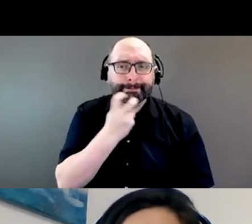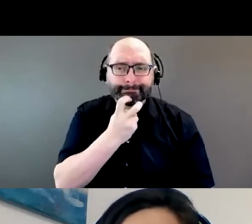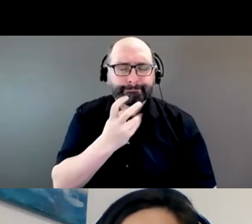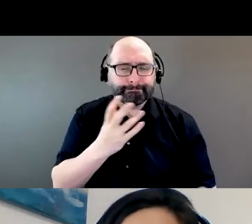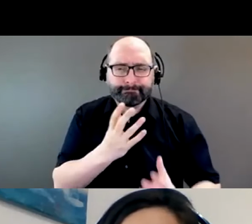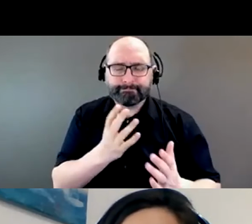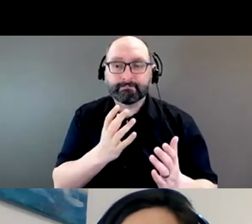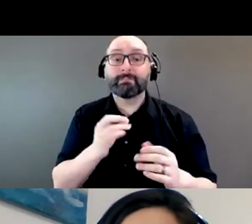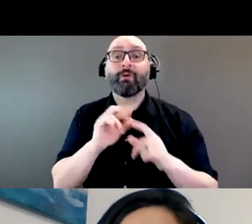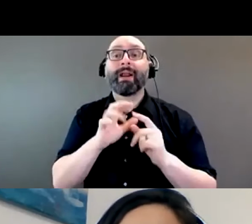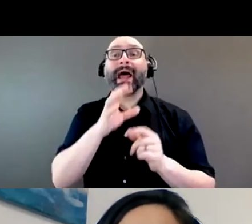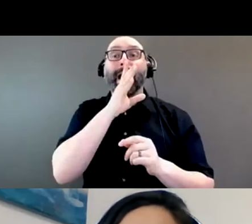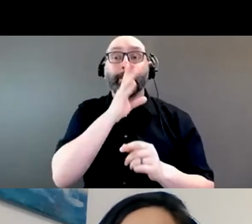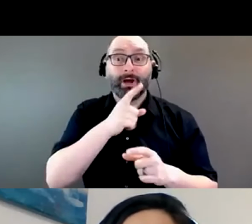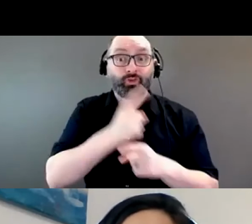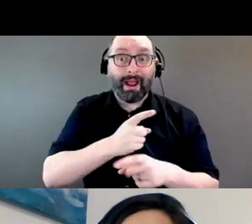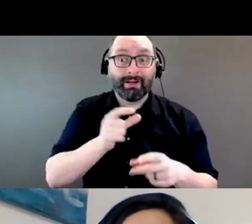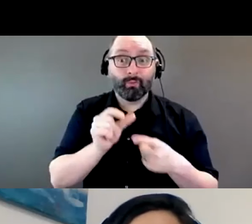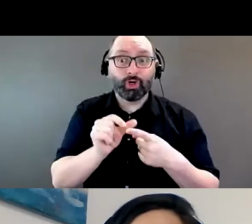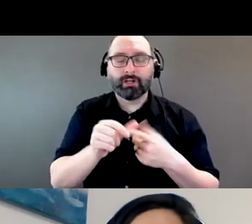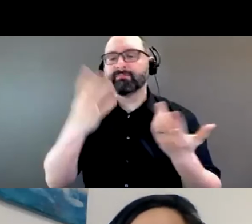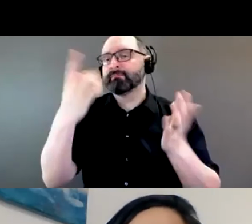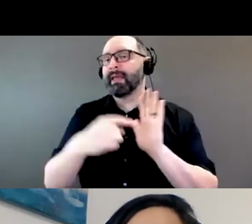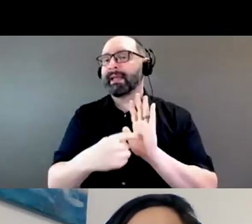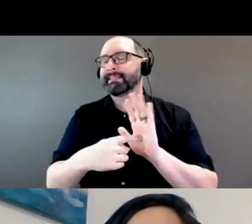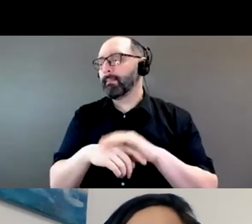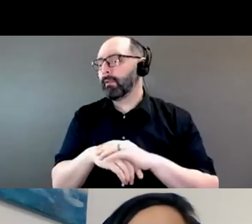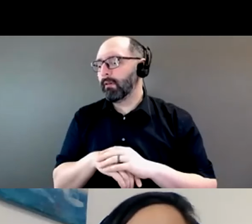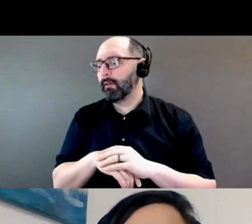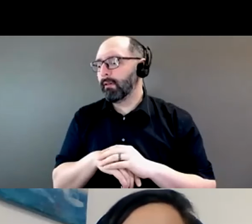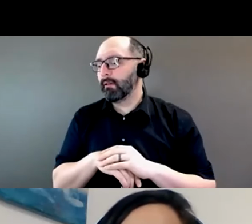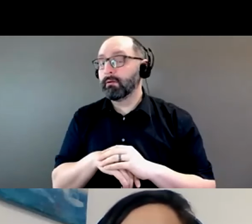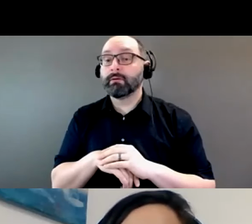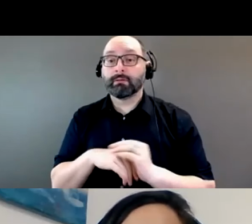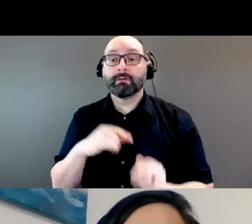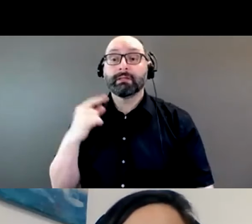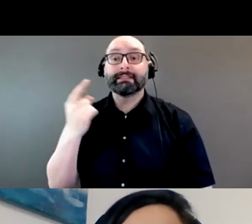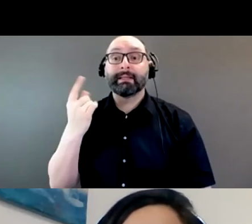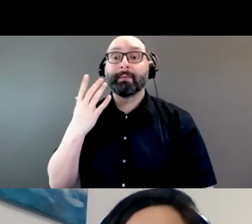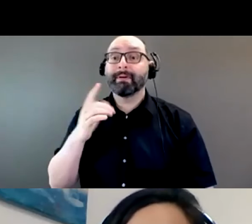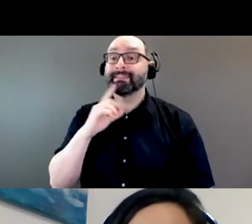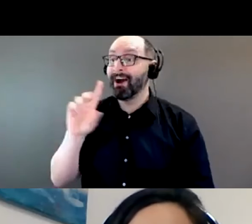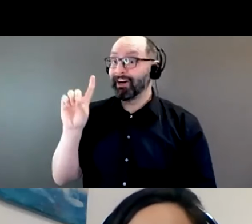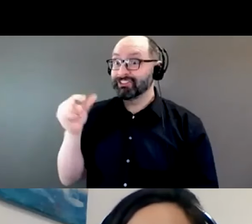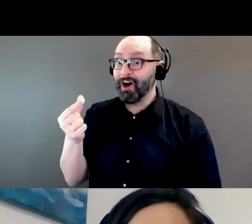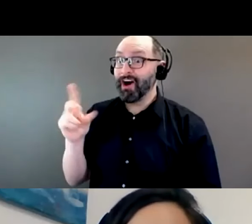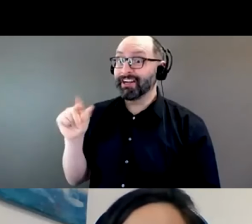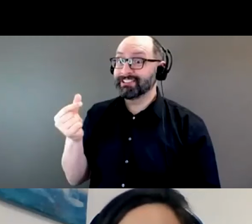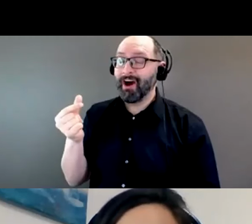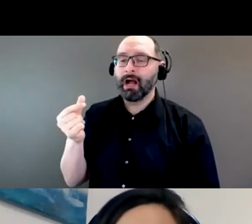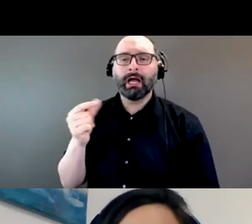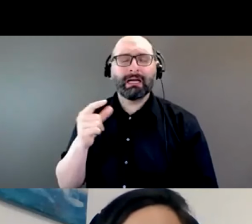word. So for example, somebody may say dog instead of cat